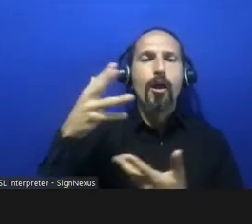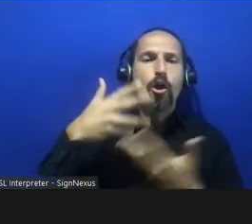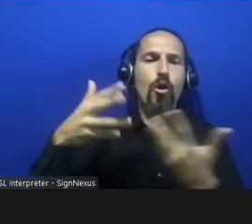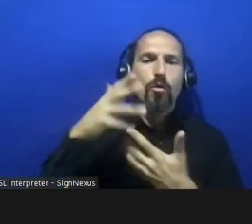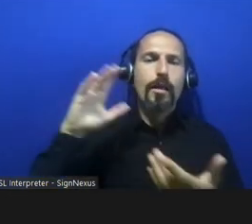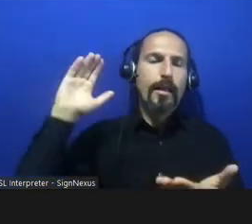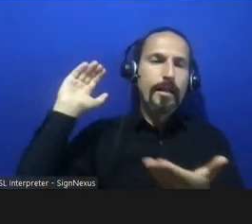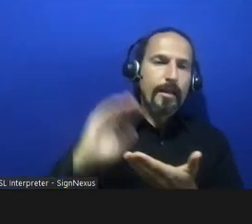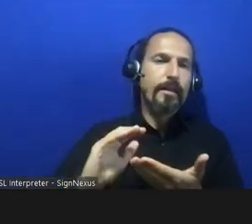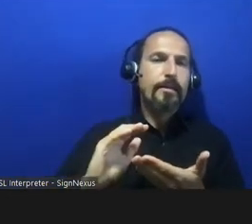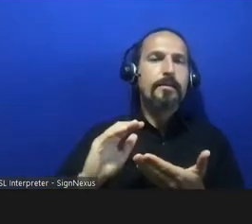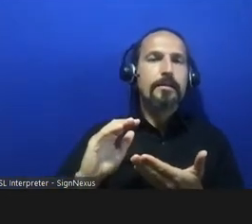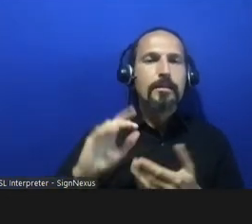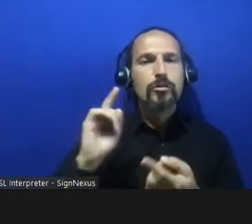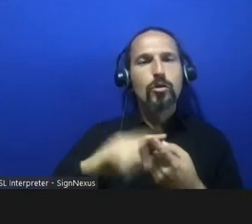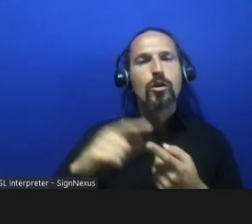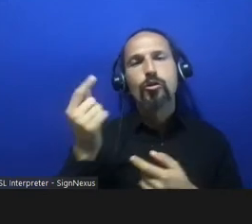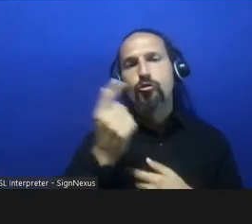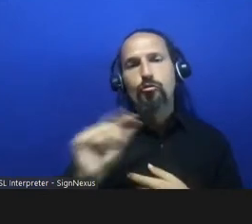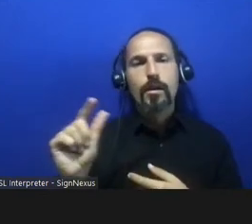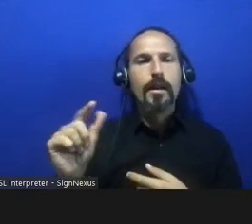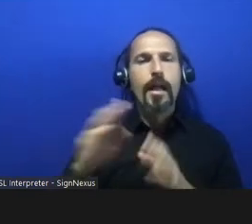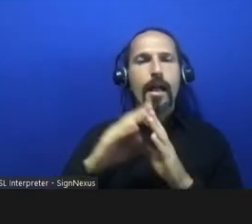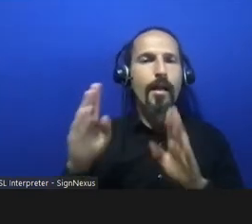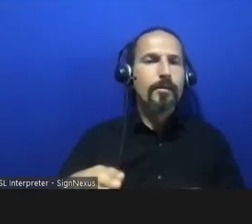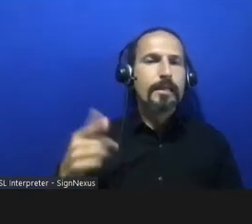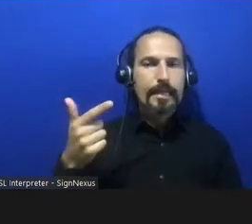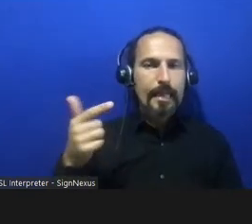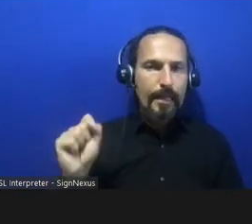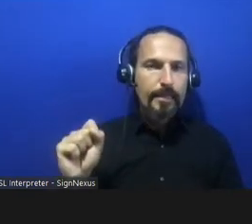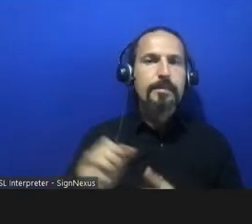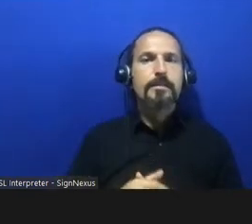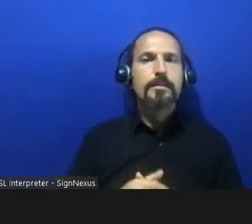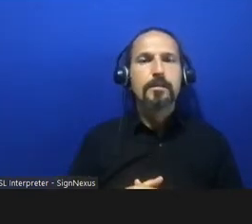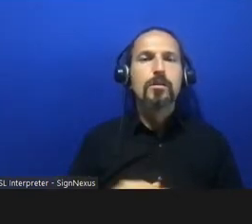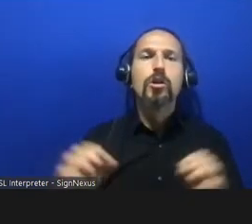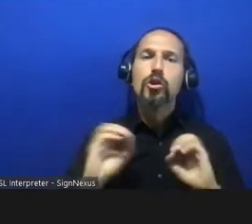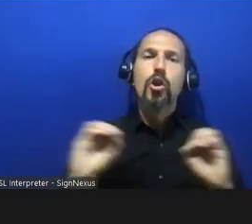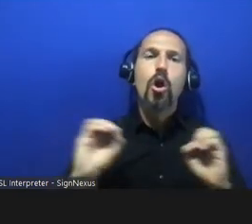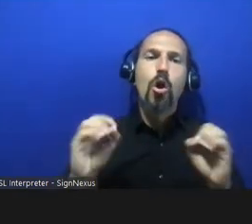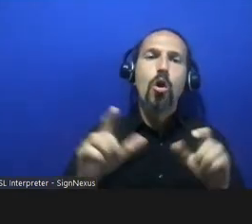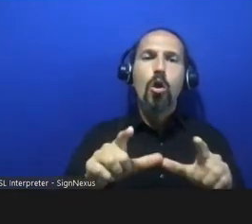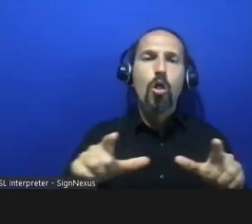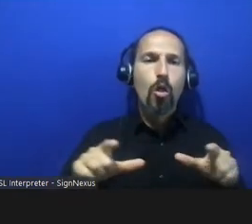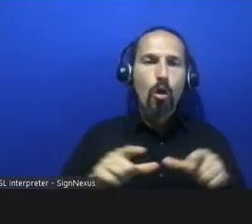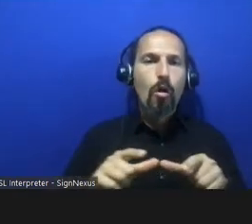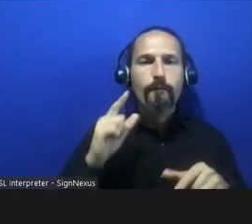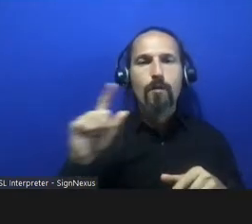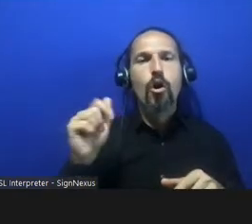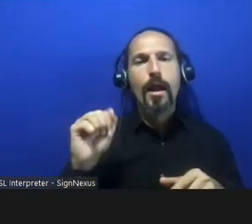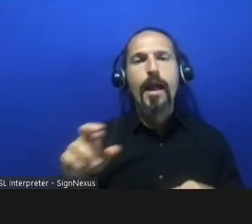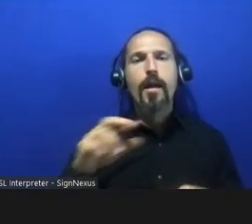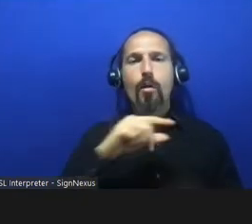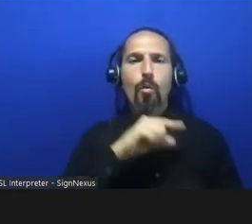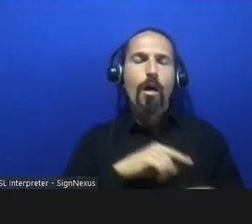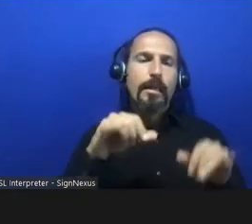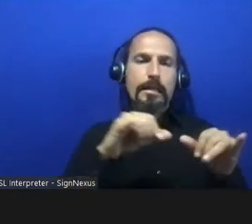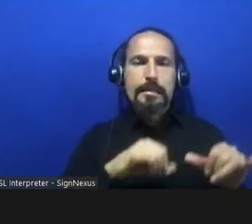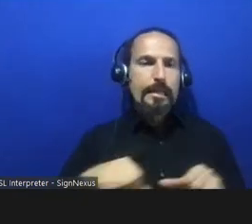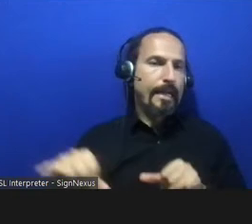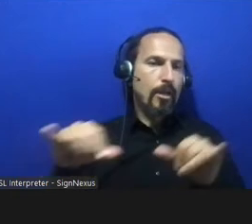including precursors to greenhouse gases there would be no local exceedances of air quality standards